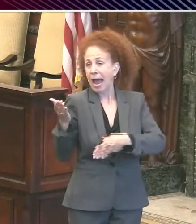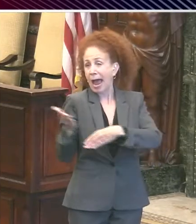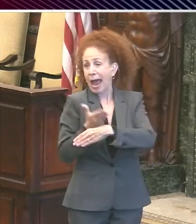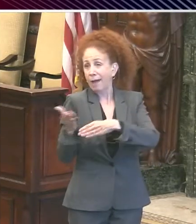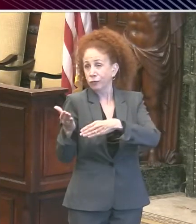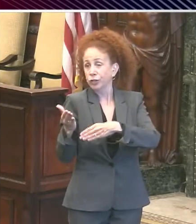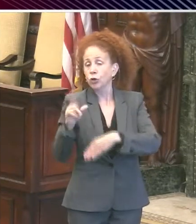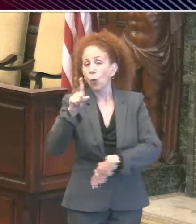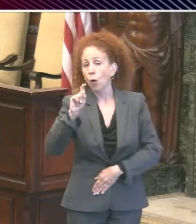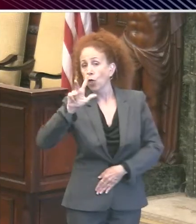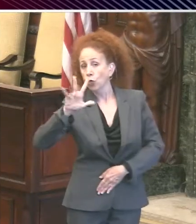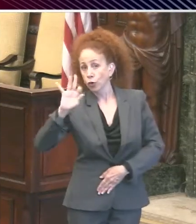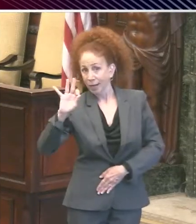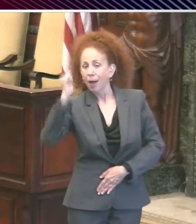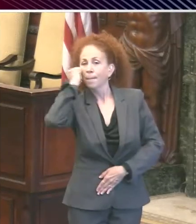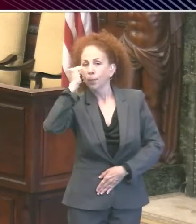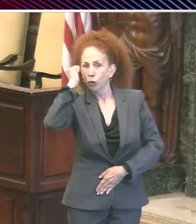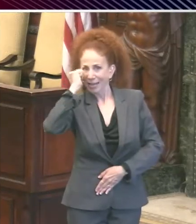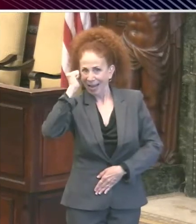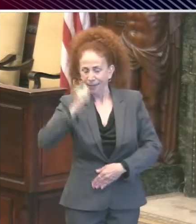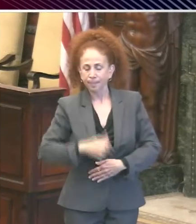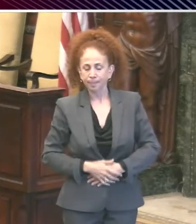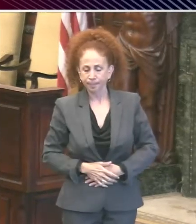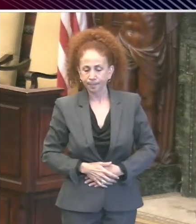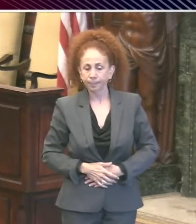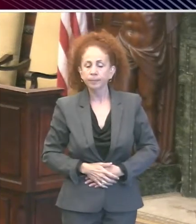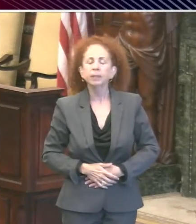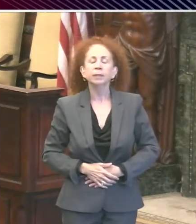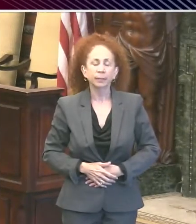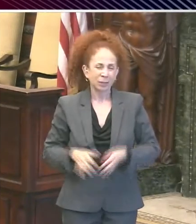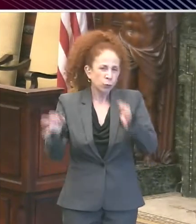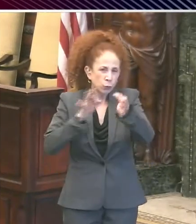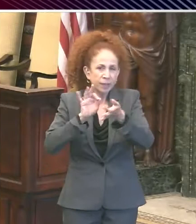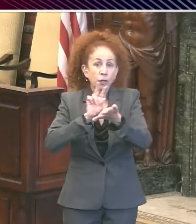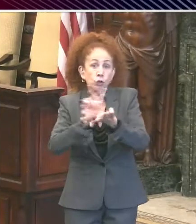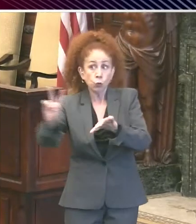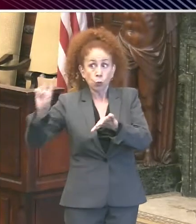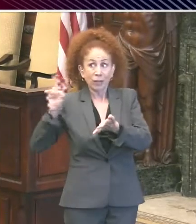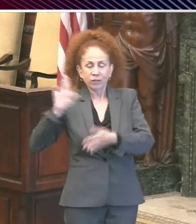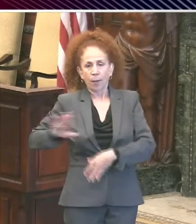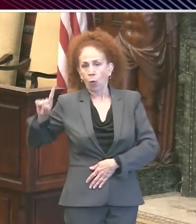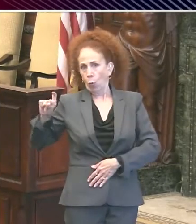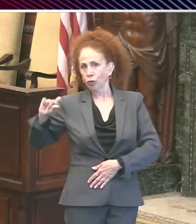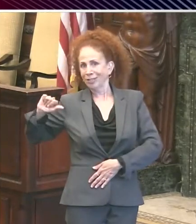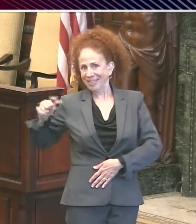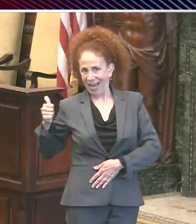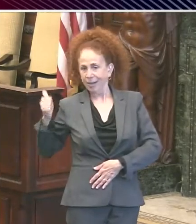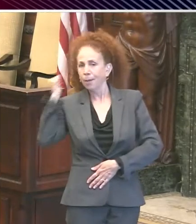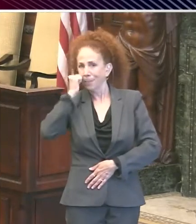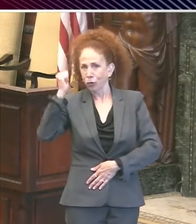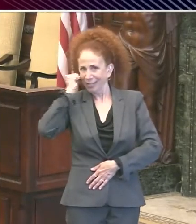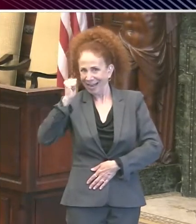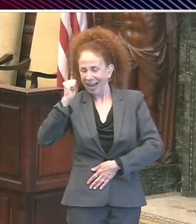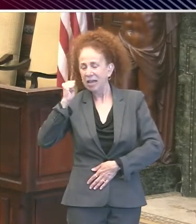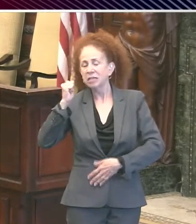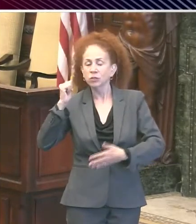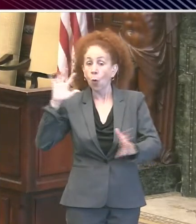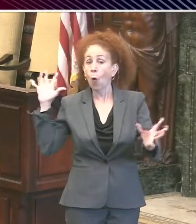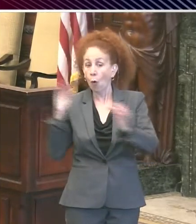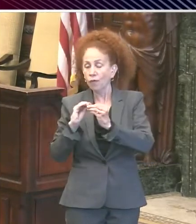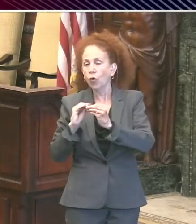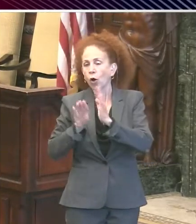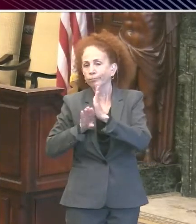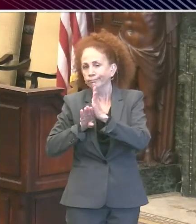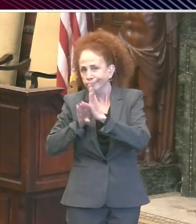about 139 cases per day. And put that in perspective, the week before it was about 110 cases per day. So overall, the trend